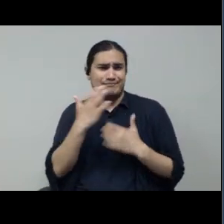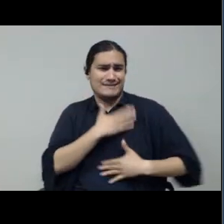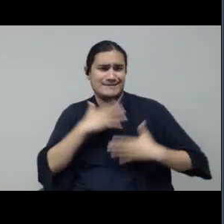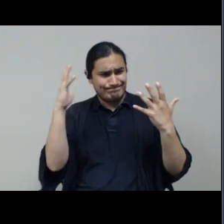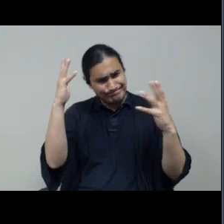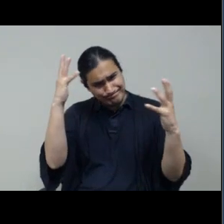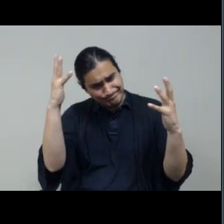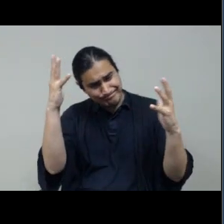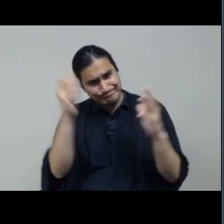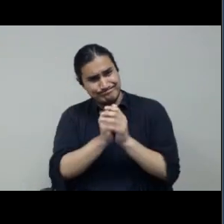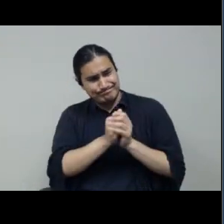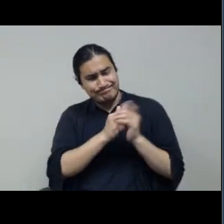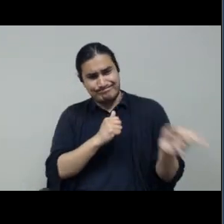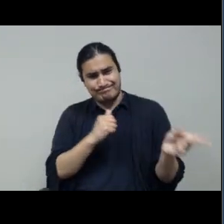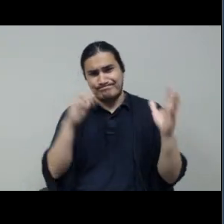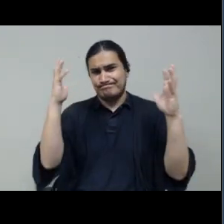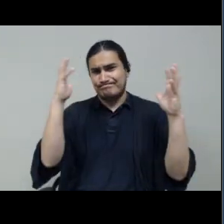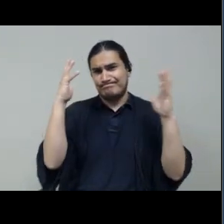her, we would appreciate it.